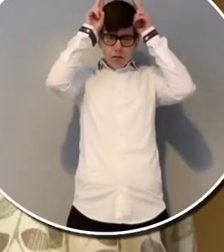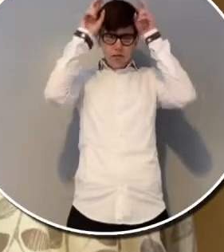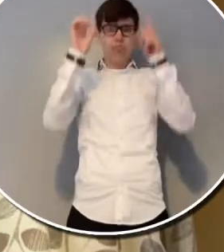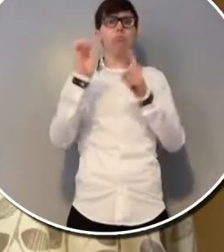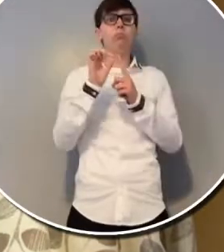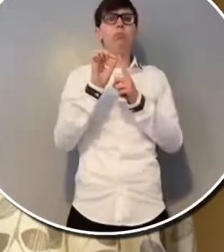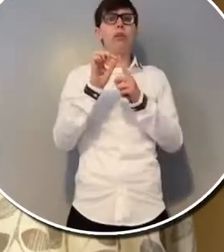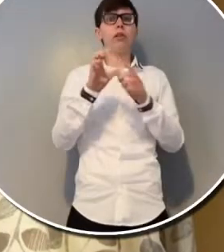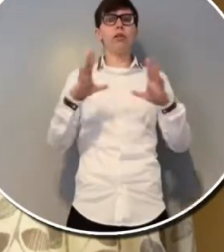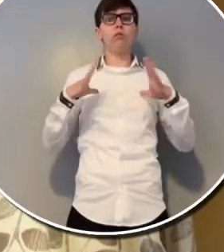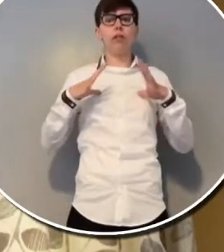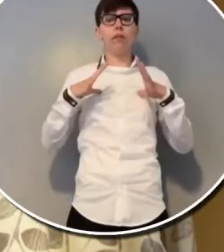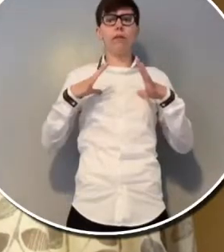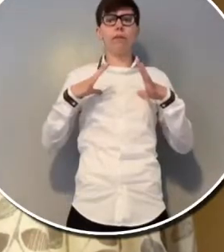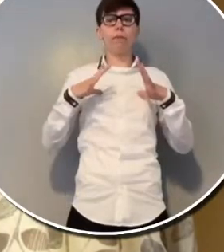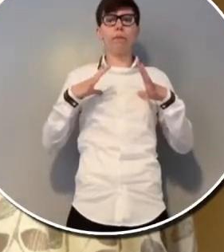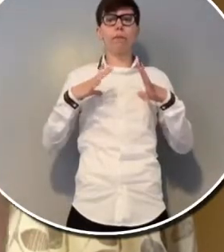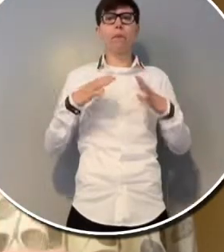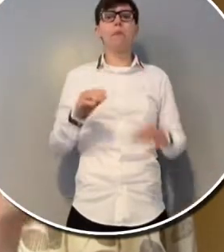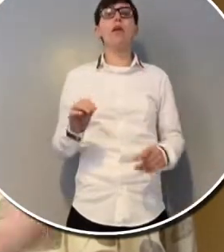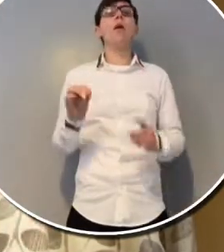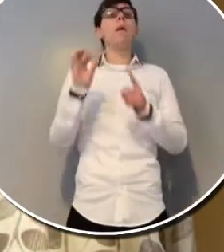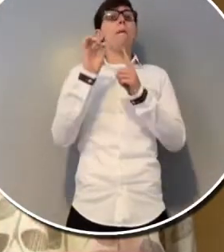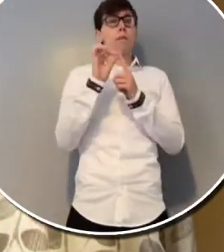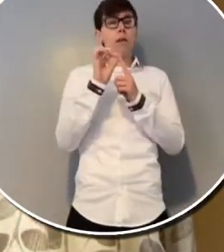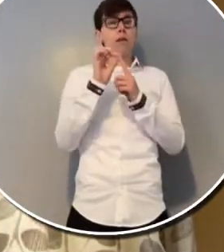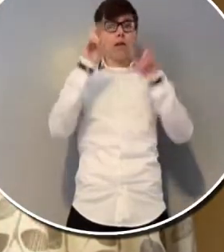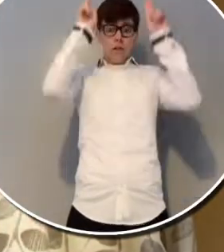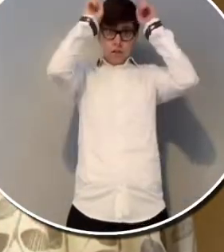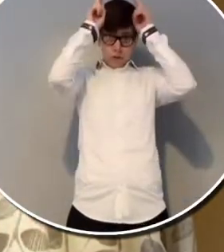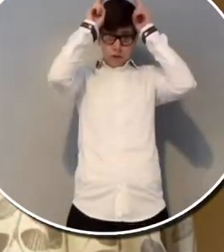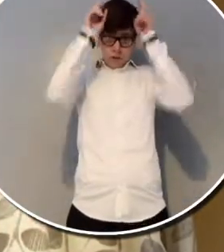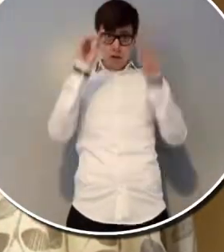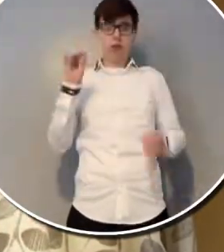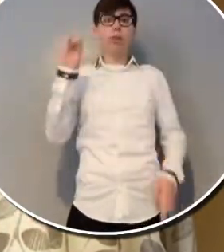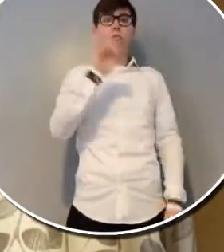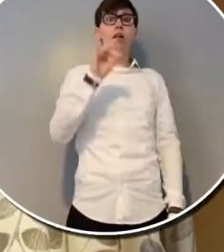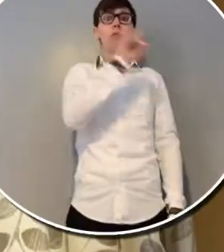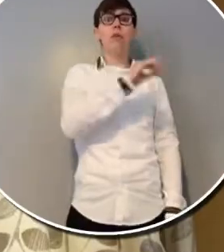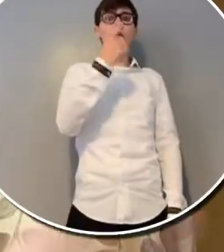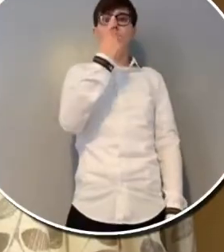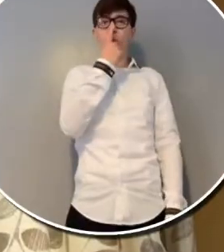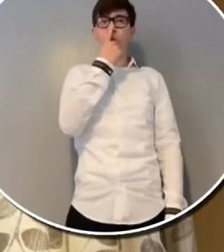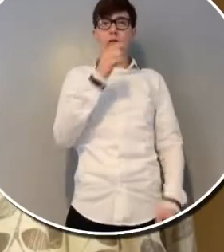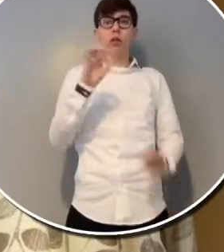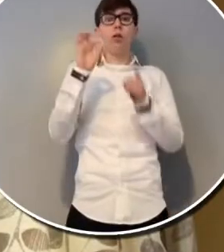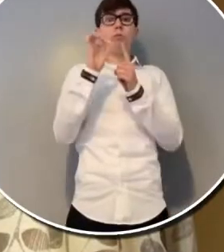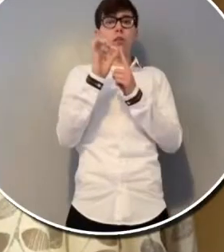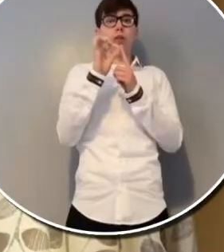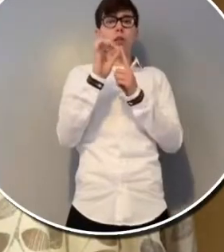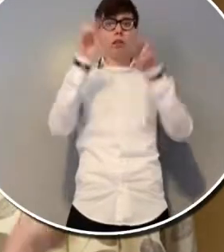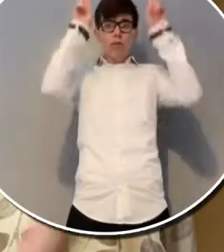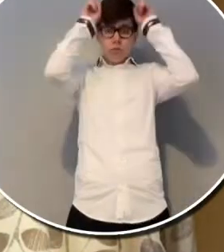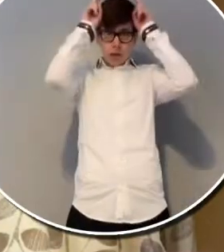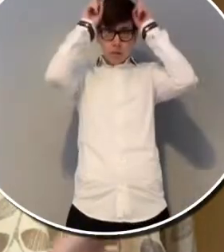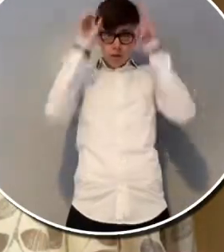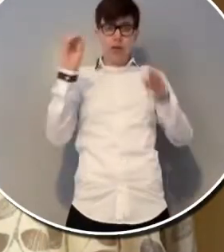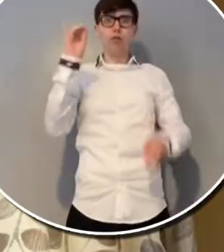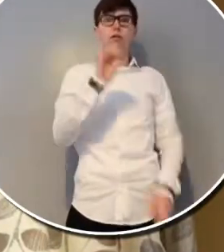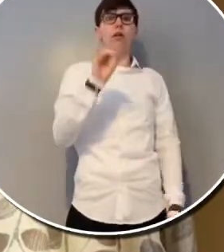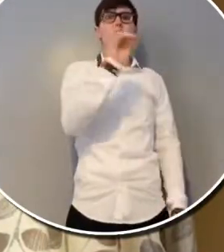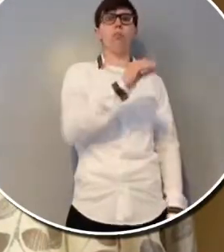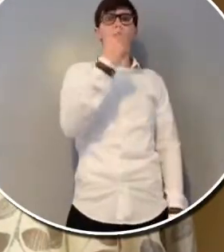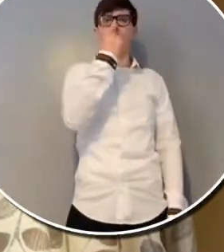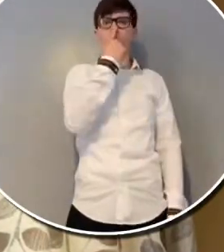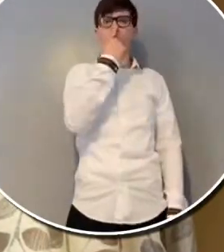his nose. Peter Rabbit's got a fly upon his nose, and he flipped it and he flopped it and the fly flew